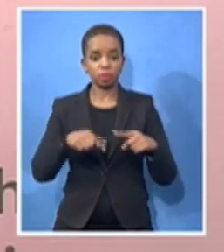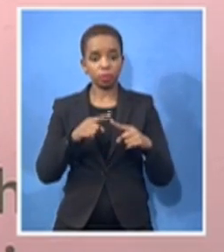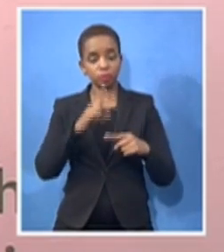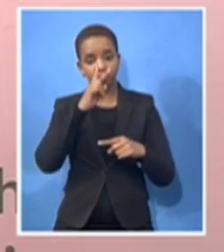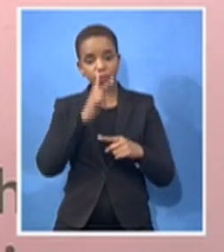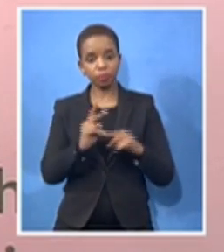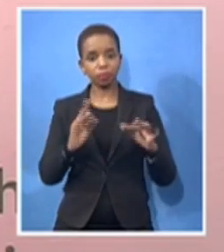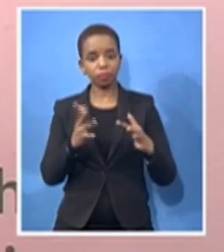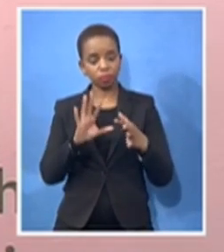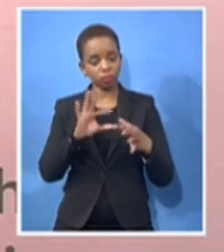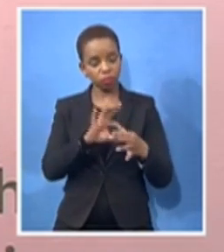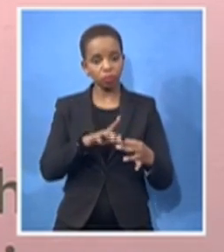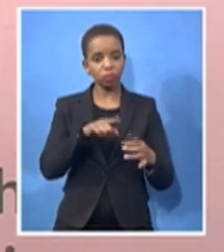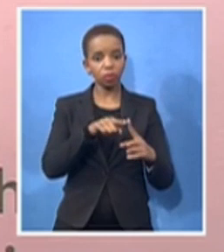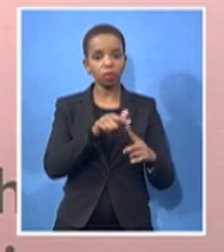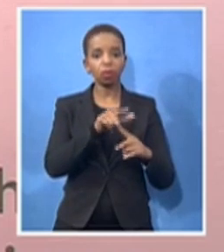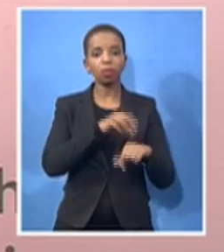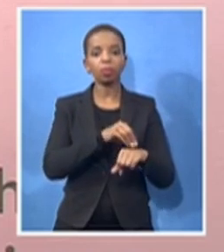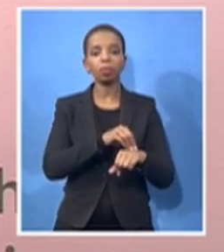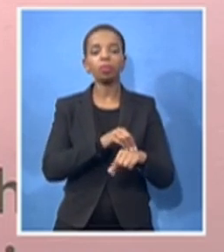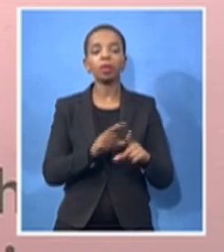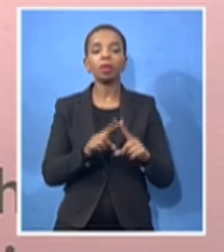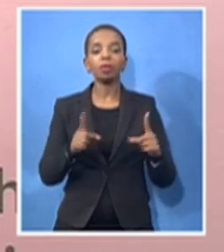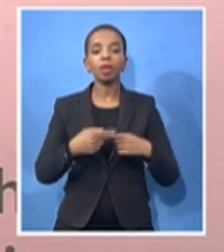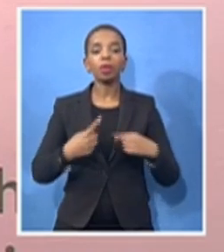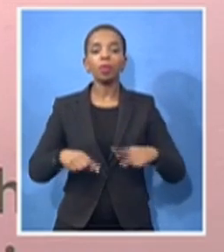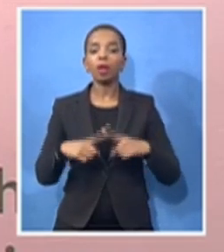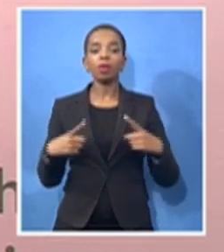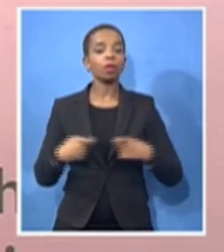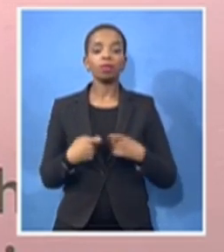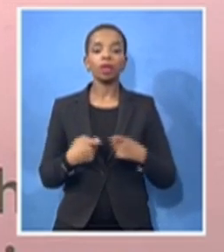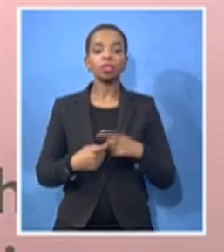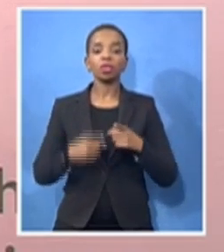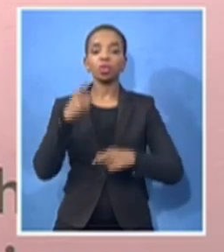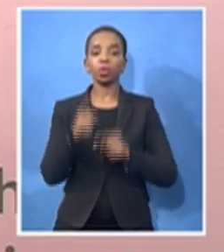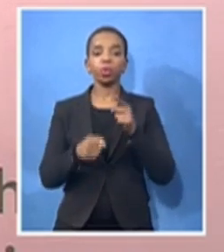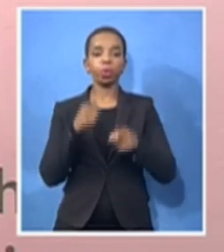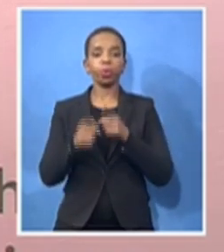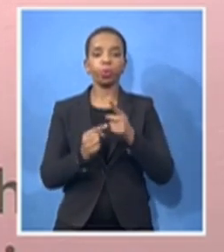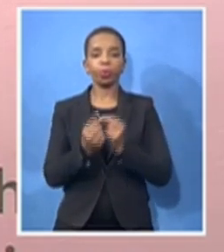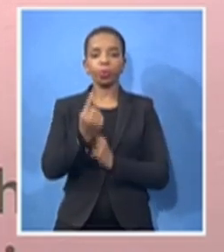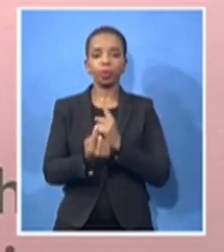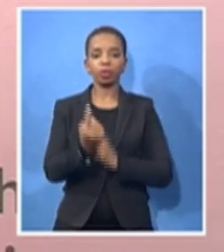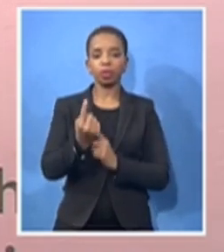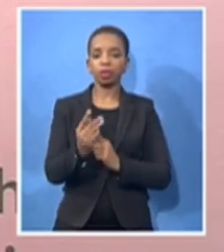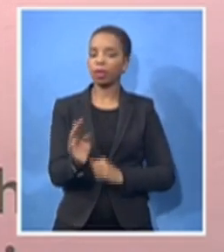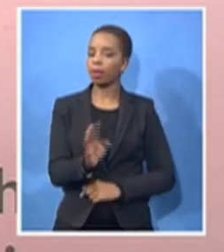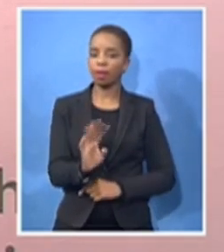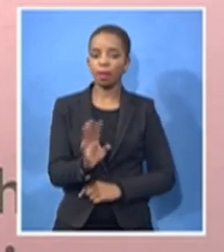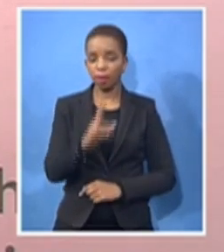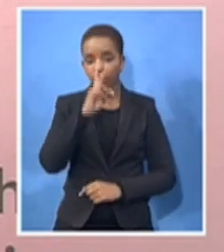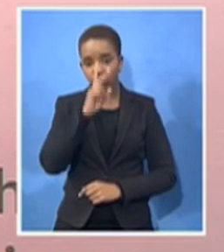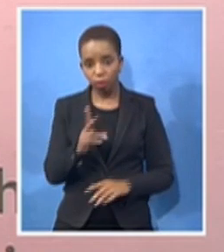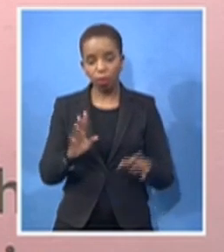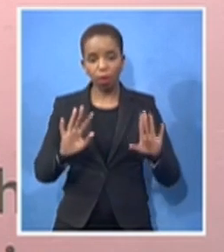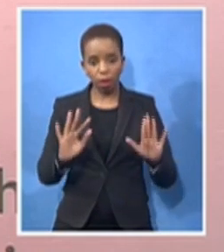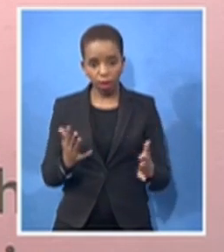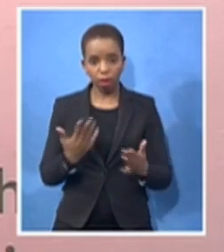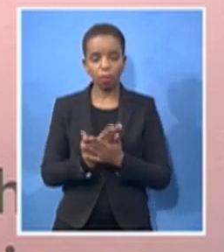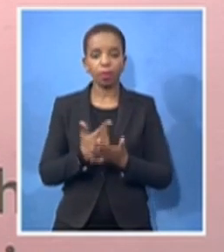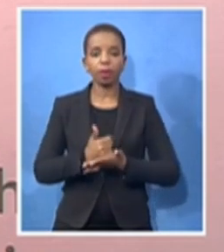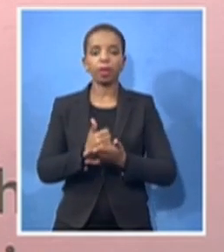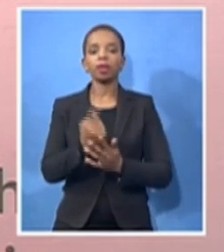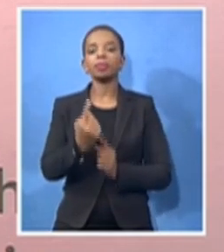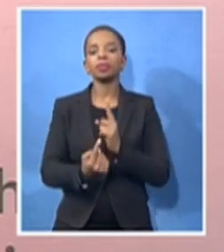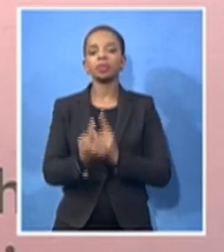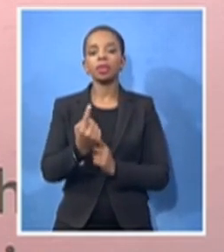each other, let's look at how we can help each other, how we can make it work better. Because at the end of the day, we are seeing that there